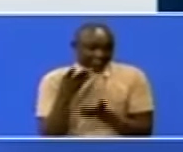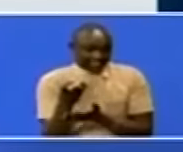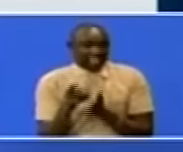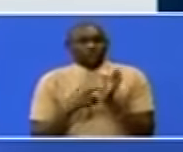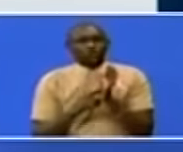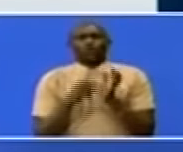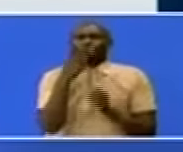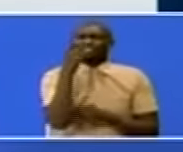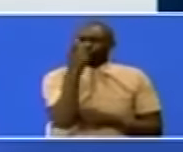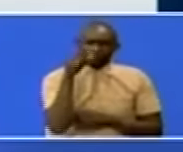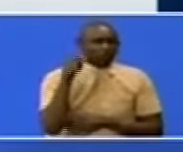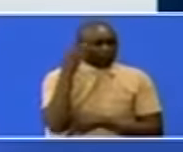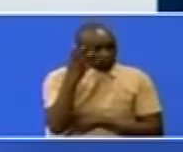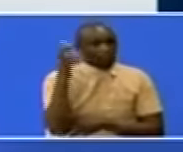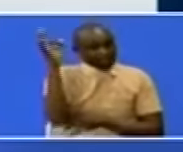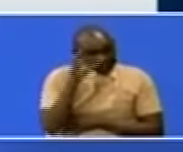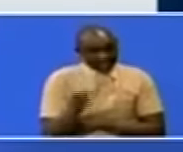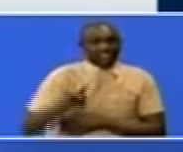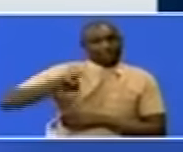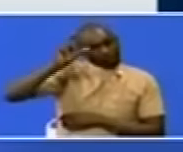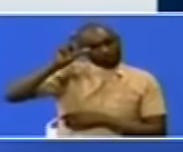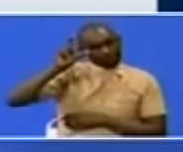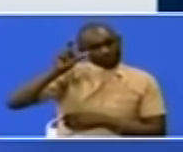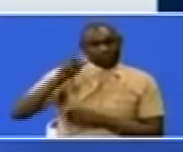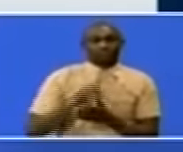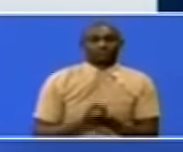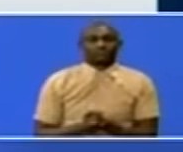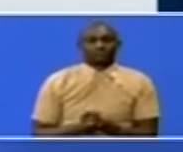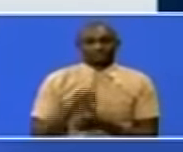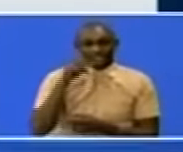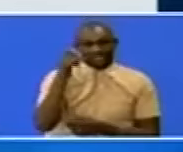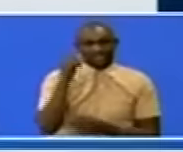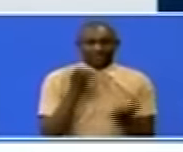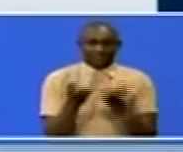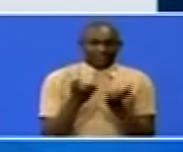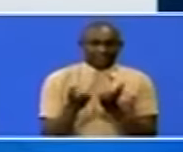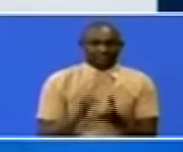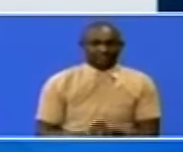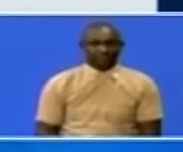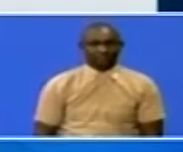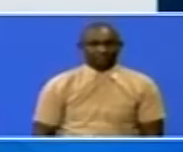21.4% increase. Ashley Mazuri, KTN Business.